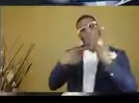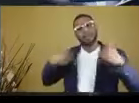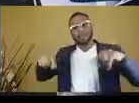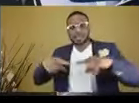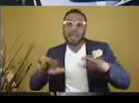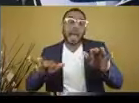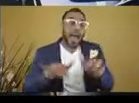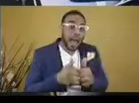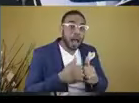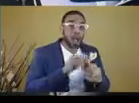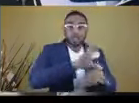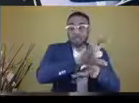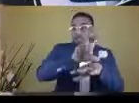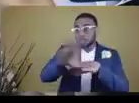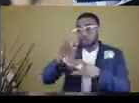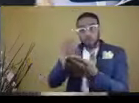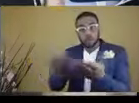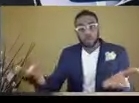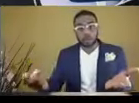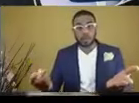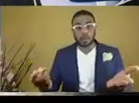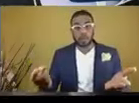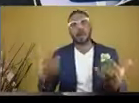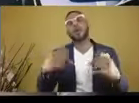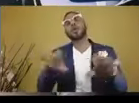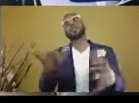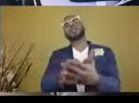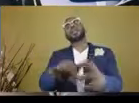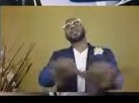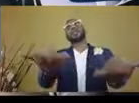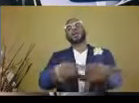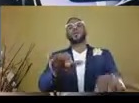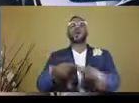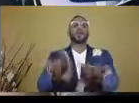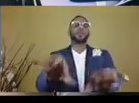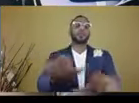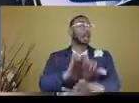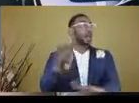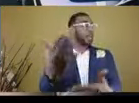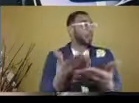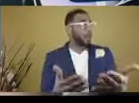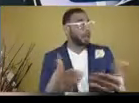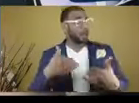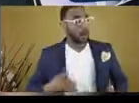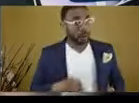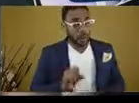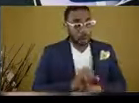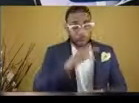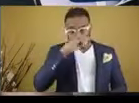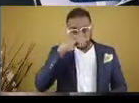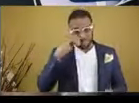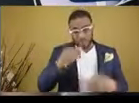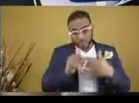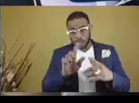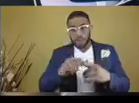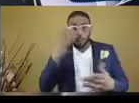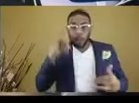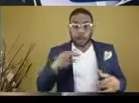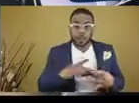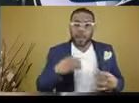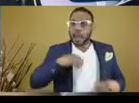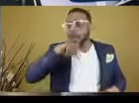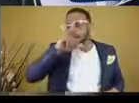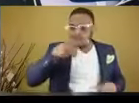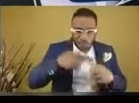the allocation of resources. But while we're doing that, we also have to do this other body of work, which leads to why I'm saying I love the name